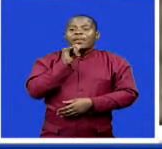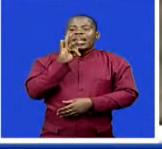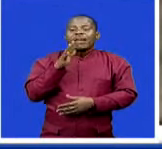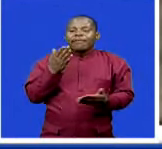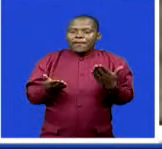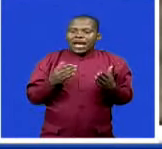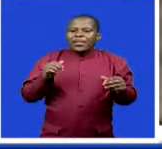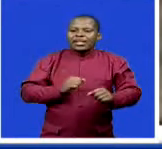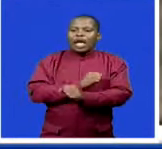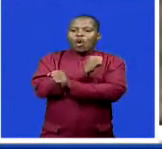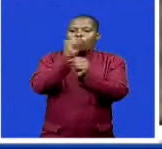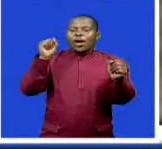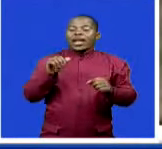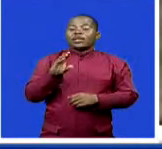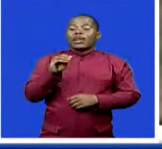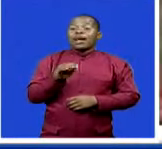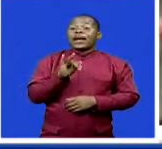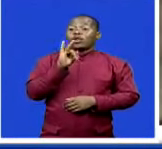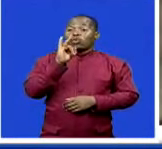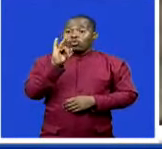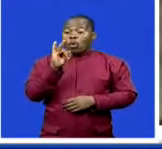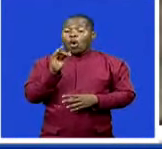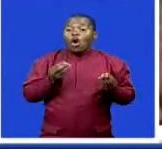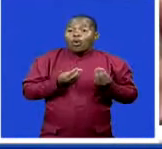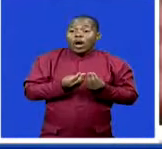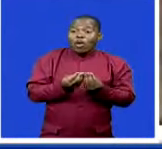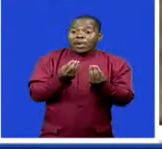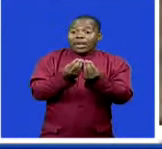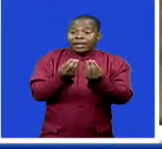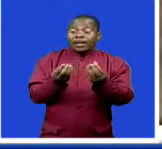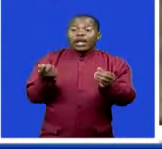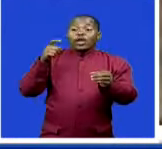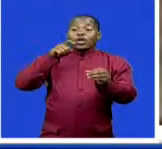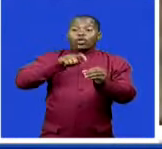2 kule nangule section yethu yabo